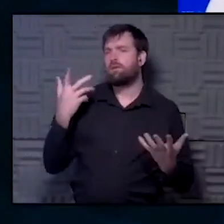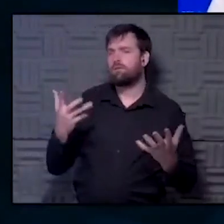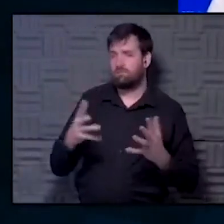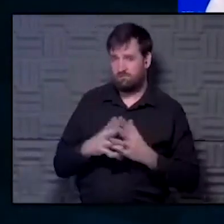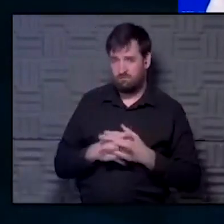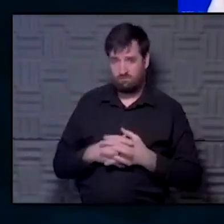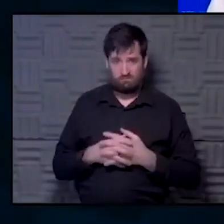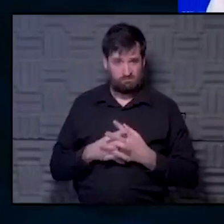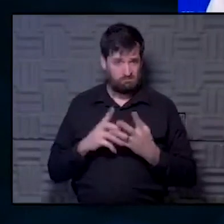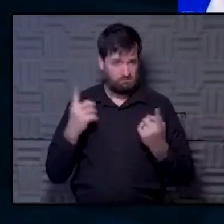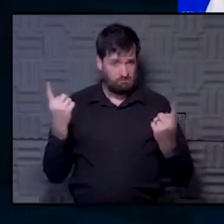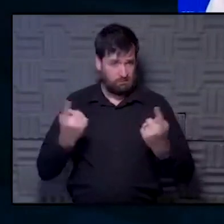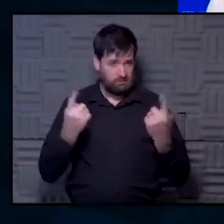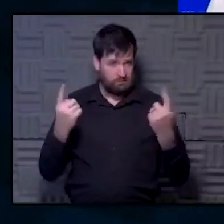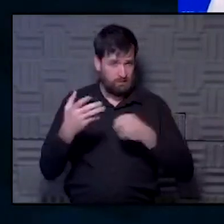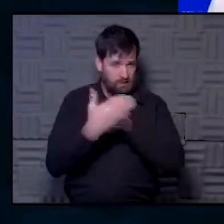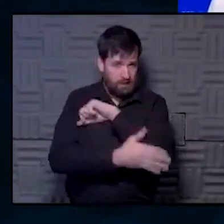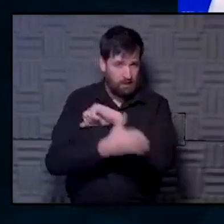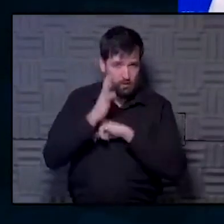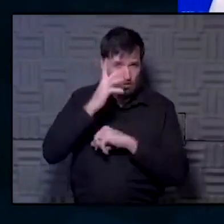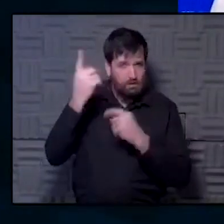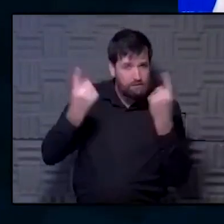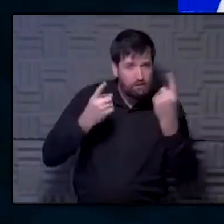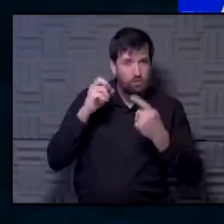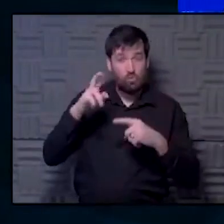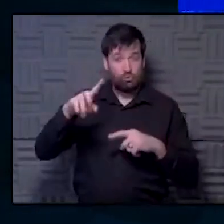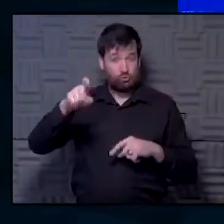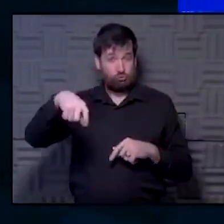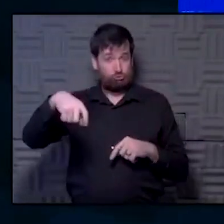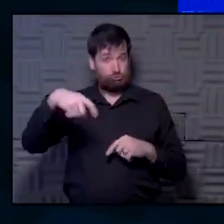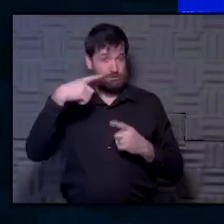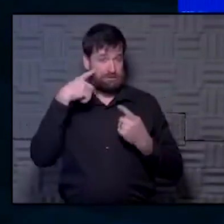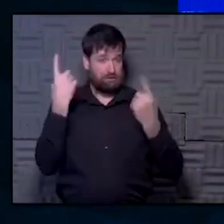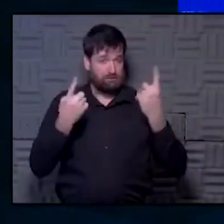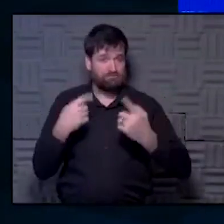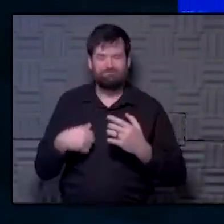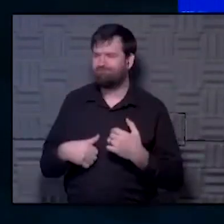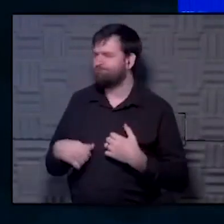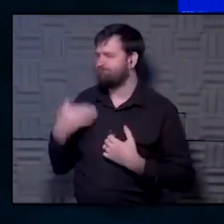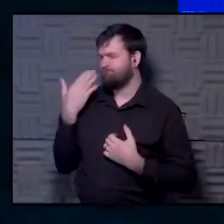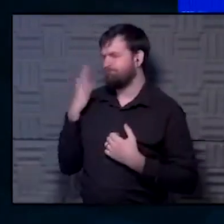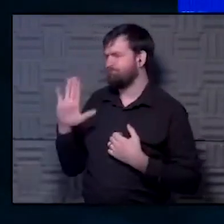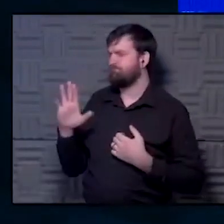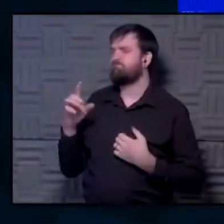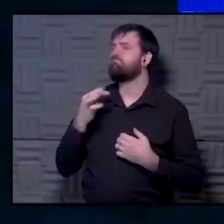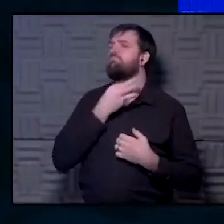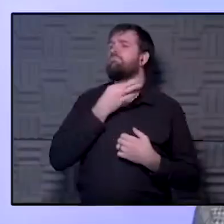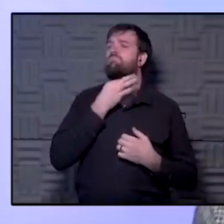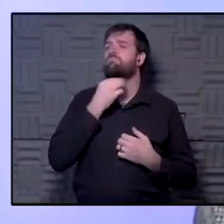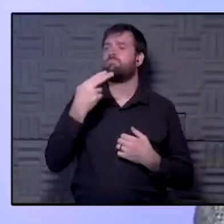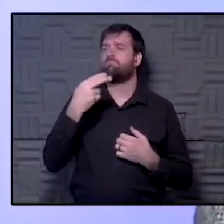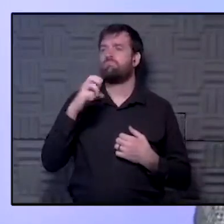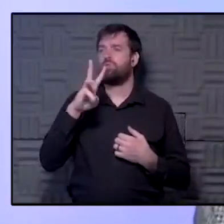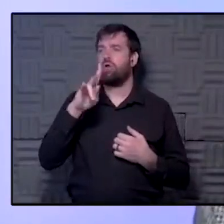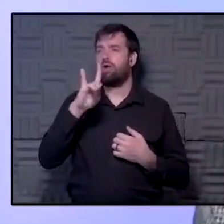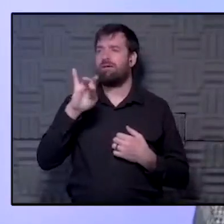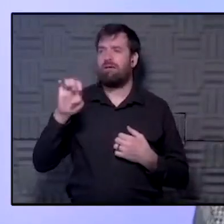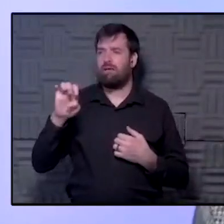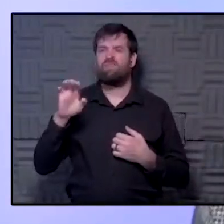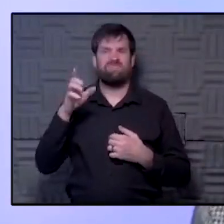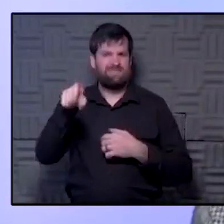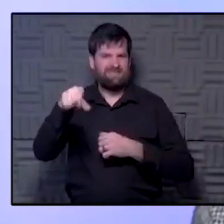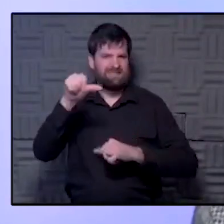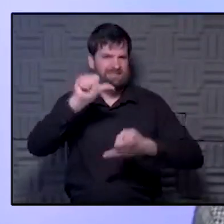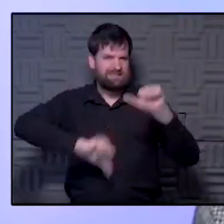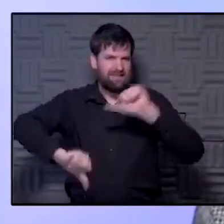would that be something the county would consider or that we should consider? I don't know. I'd be interested in Hawkeye's opinion on that. I think we need a little science